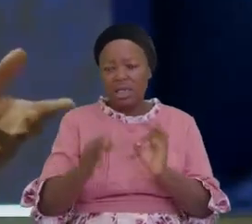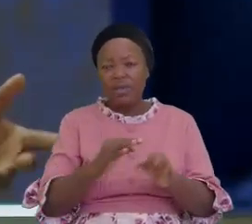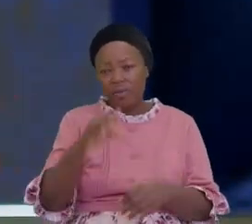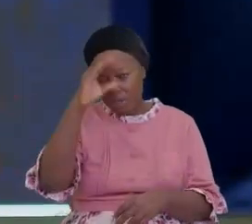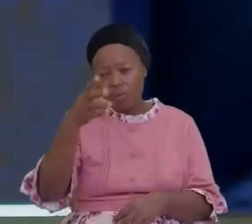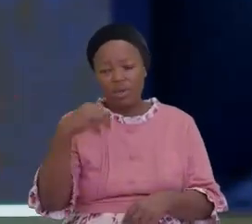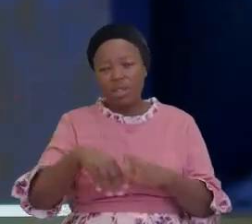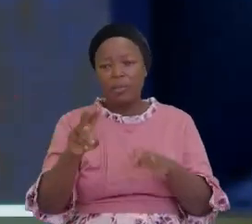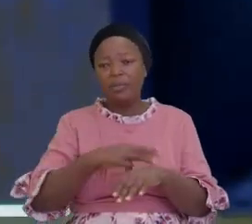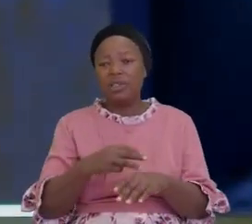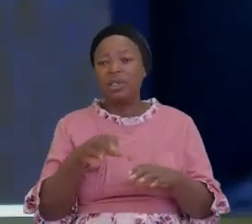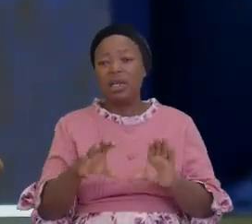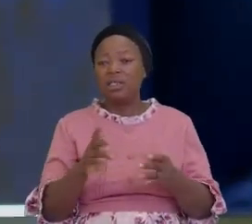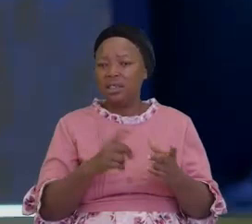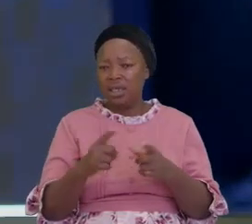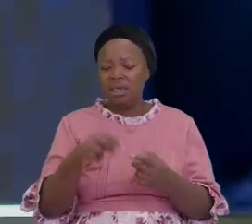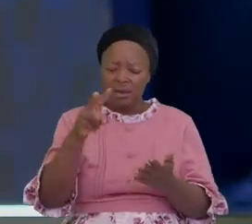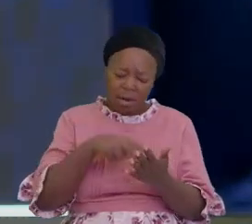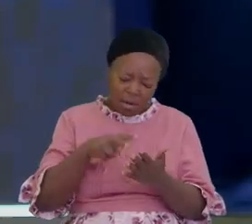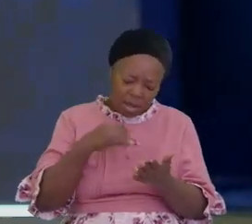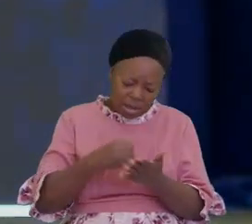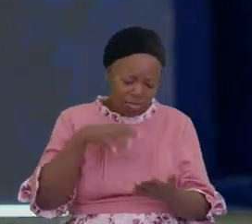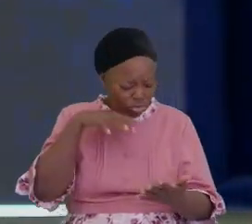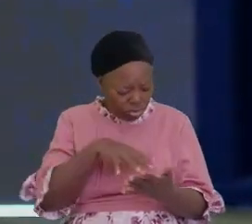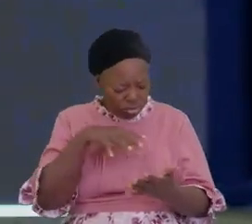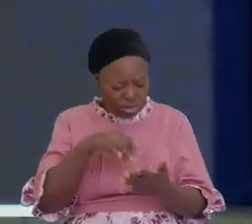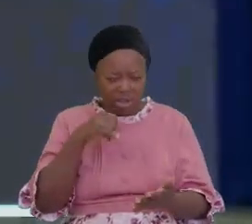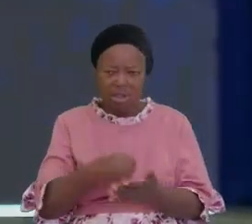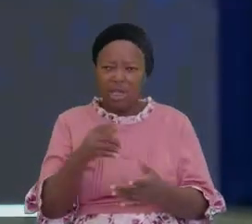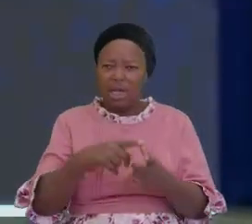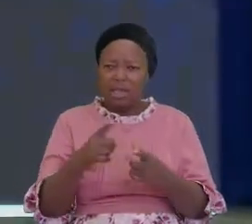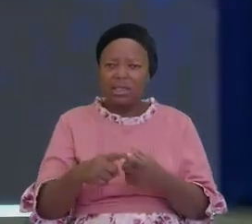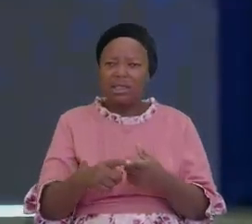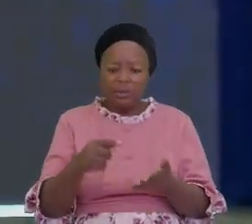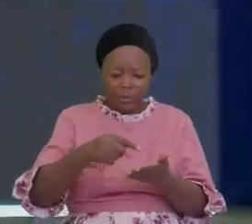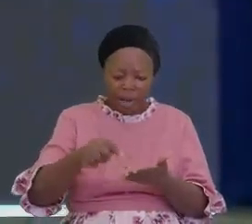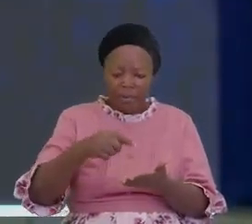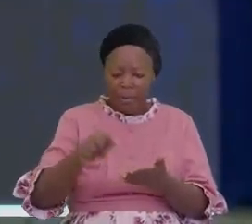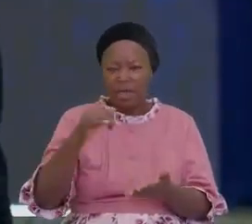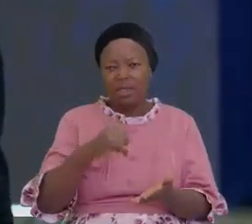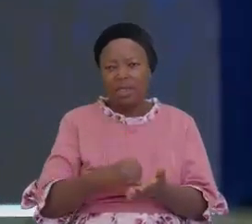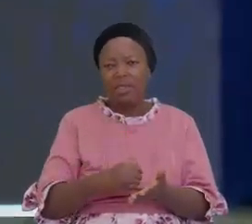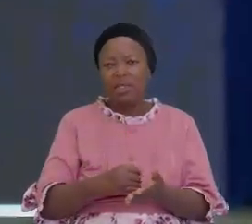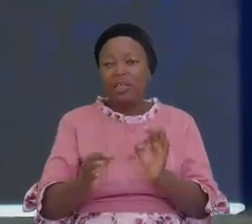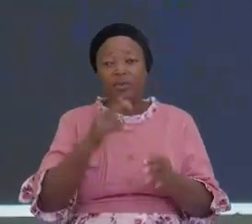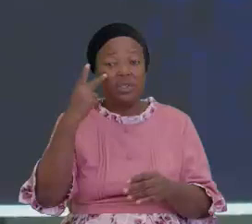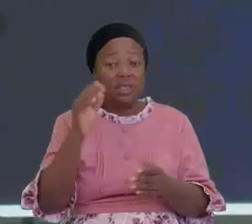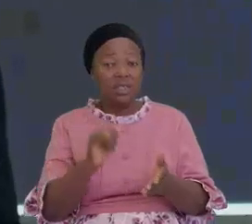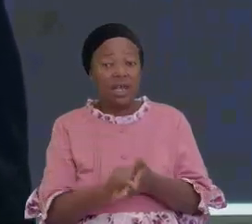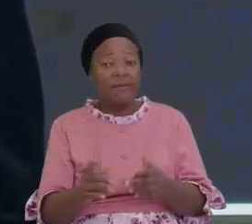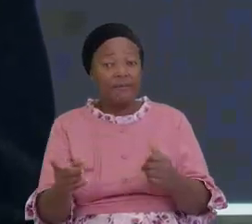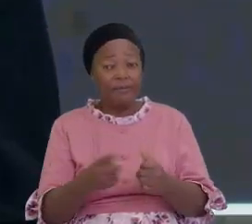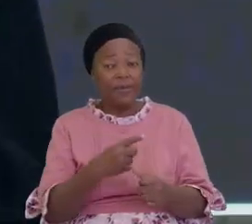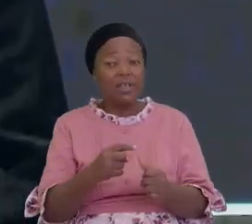I read it. I studied it. I marked it. If you see that first copy now